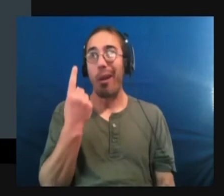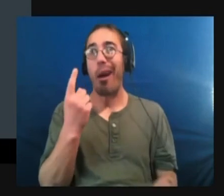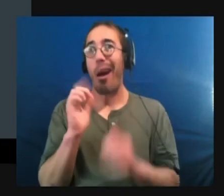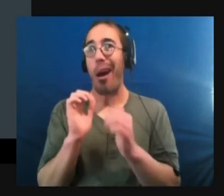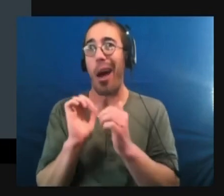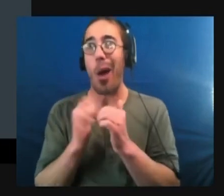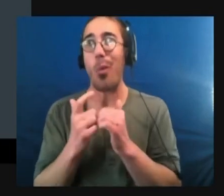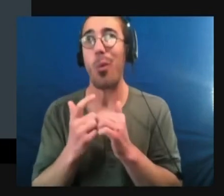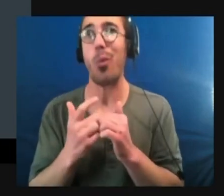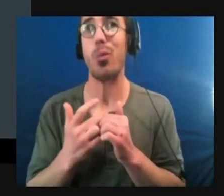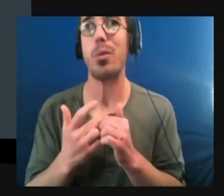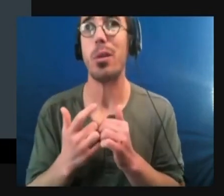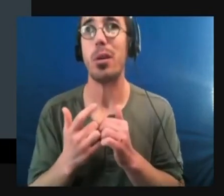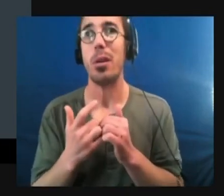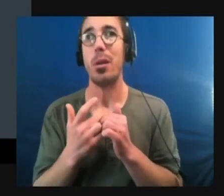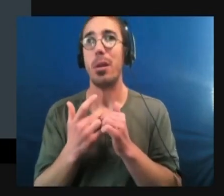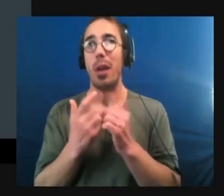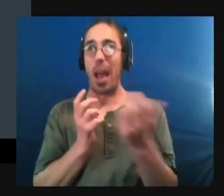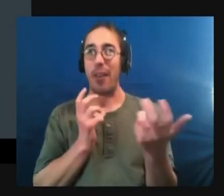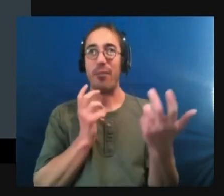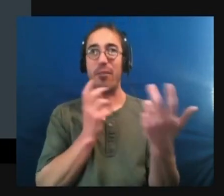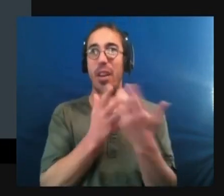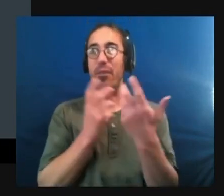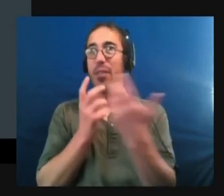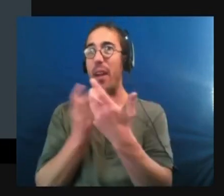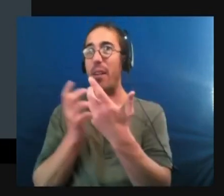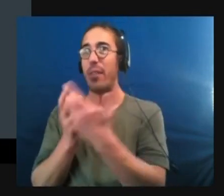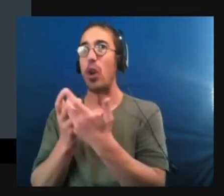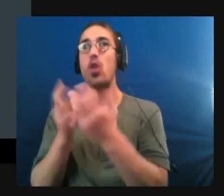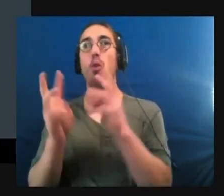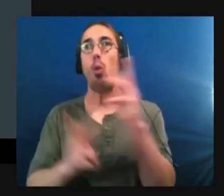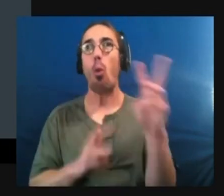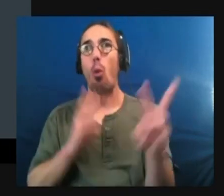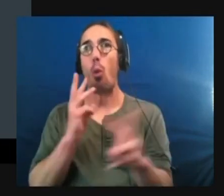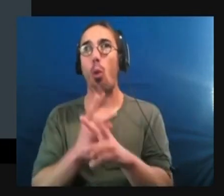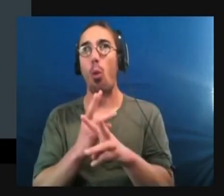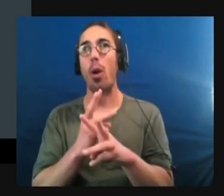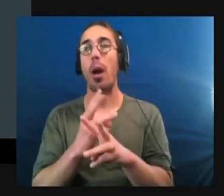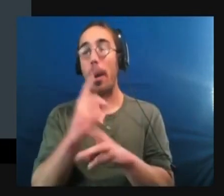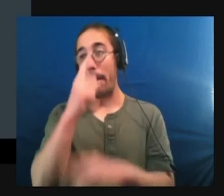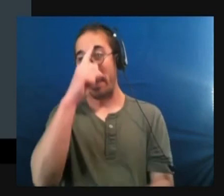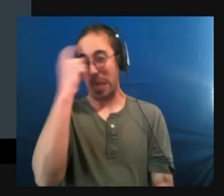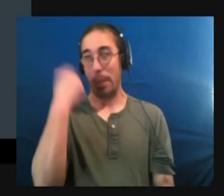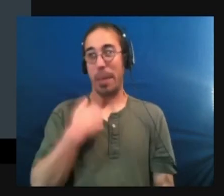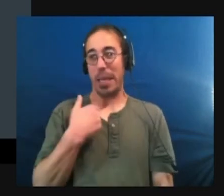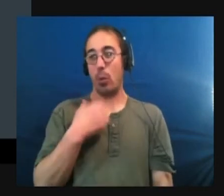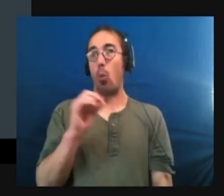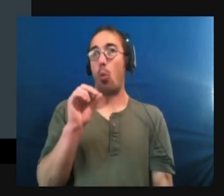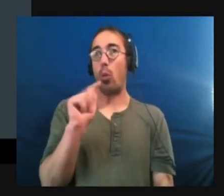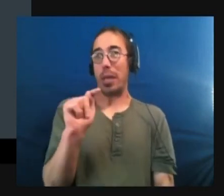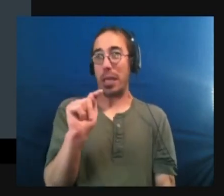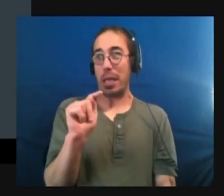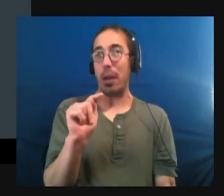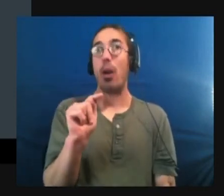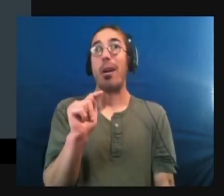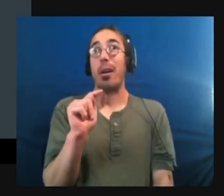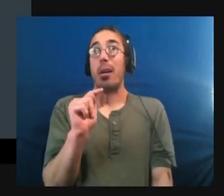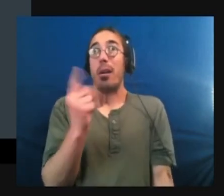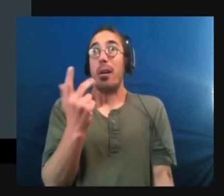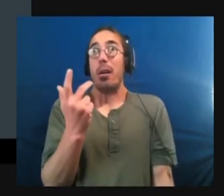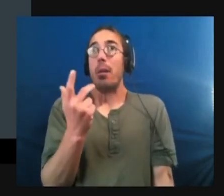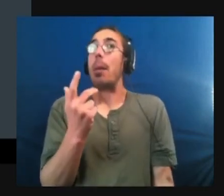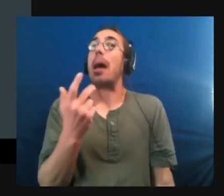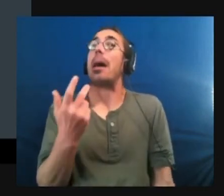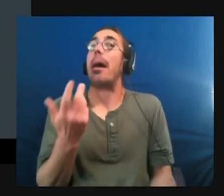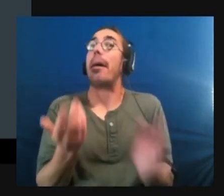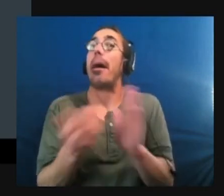how I fit into the world as an occupational therapist. Again, no judgment. I